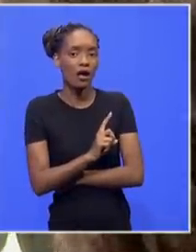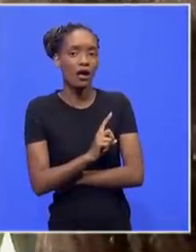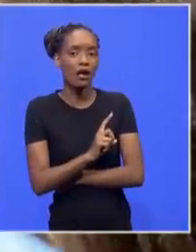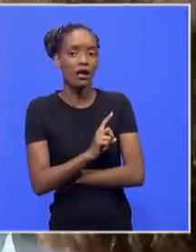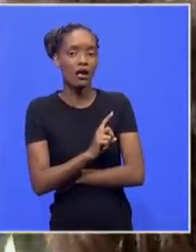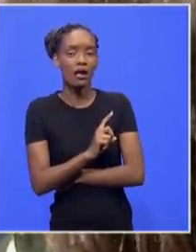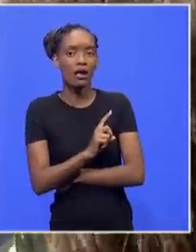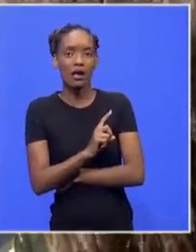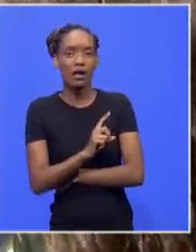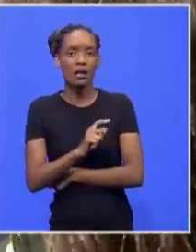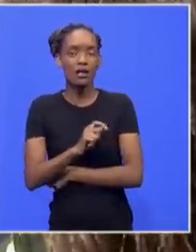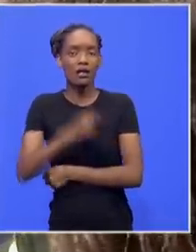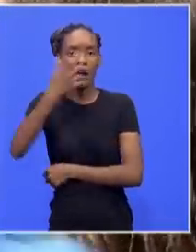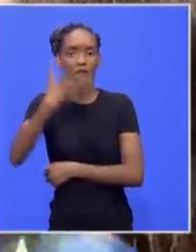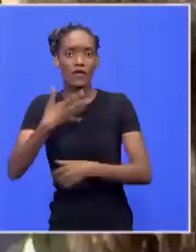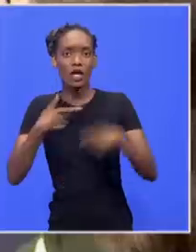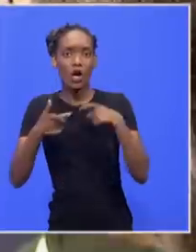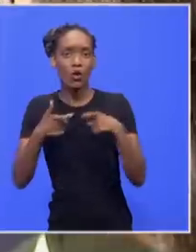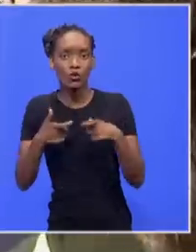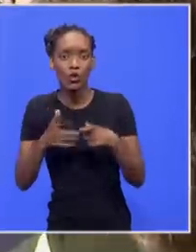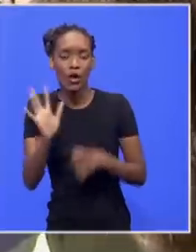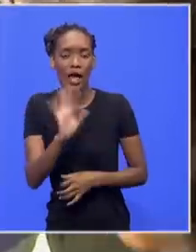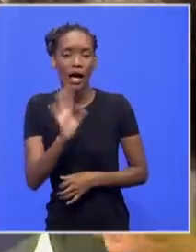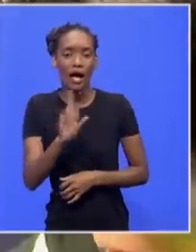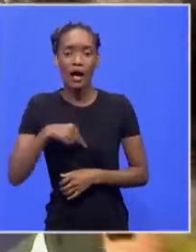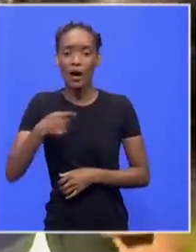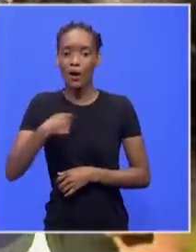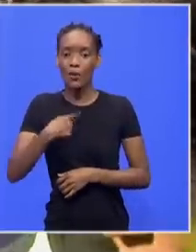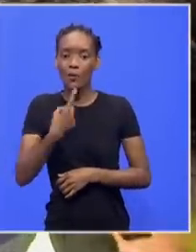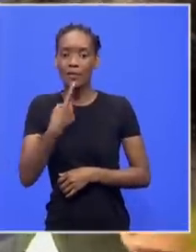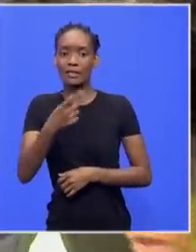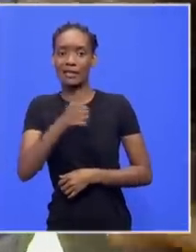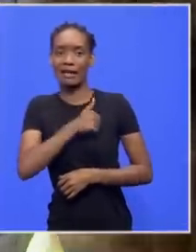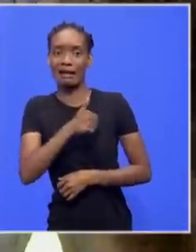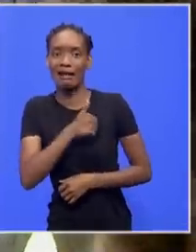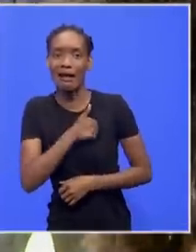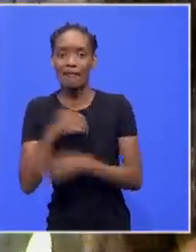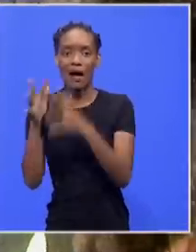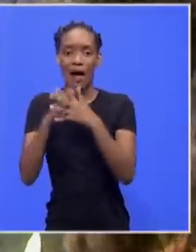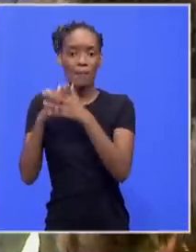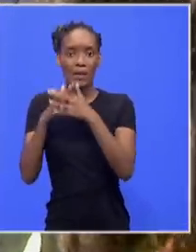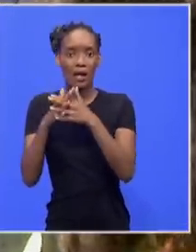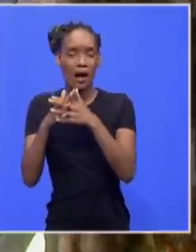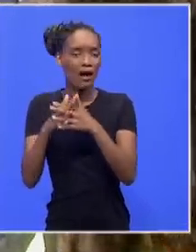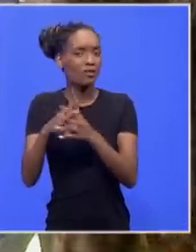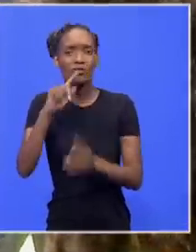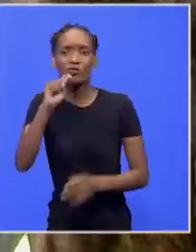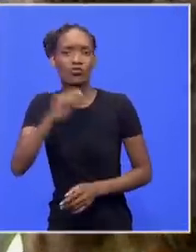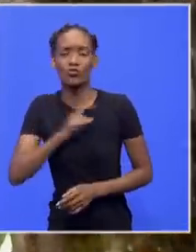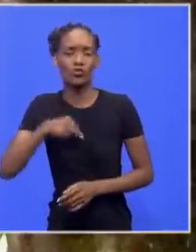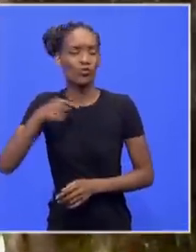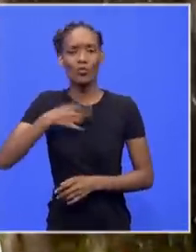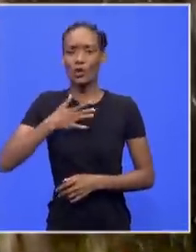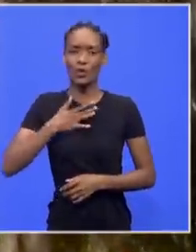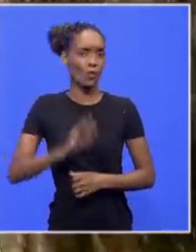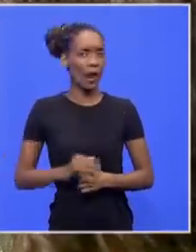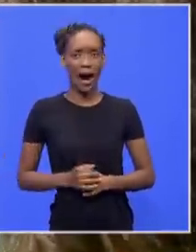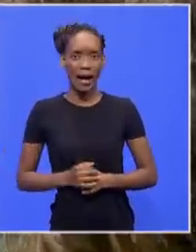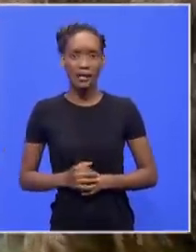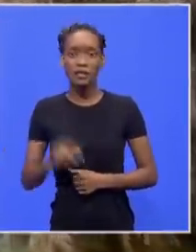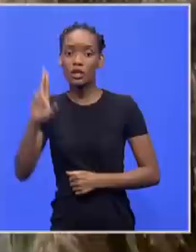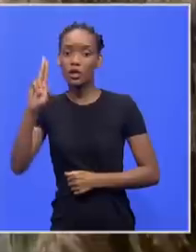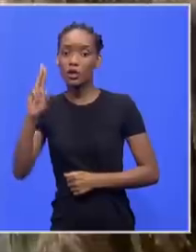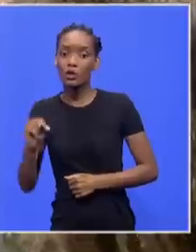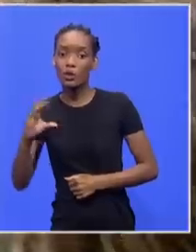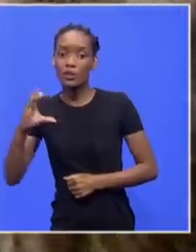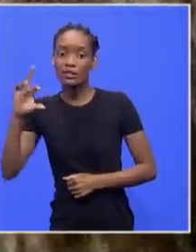refugee in Africa. We are not asking that Canada or America the way they are talking. It's UNHCR, it's them who are